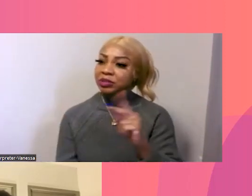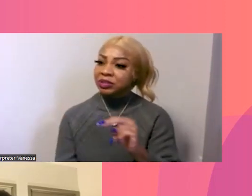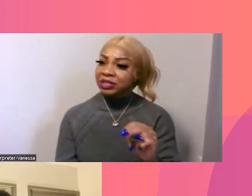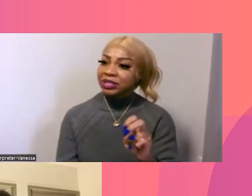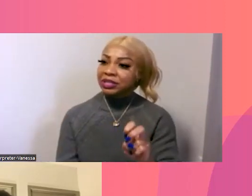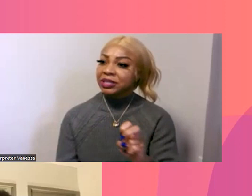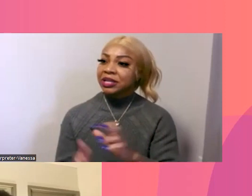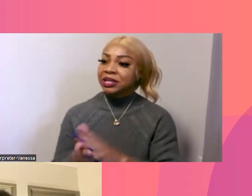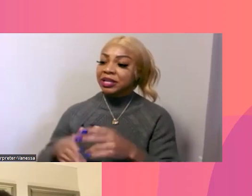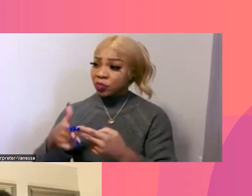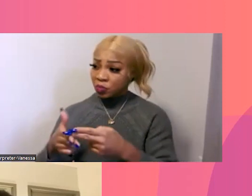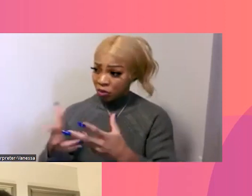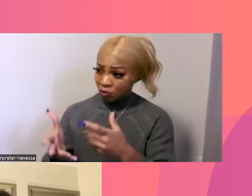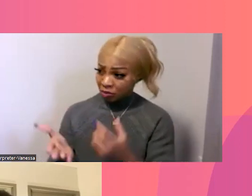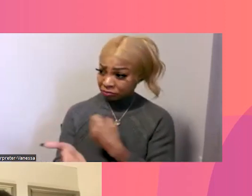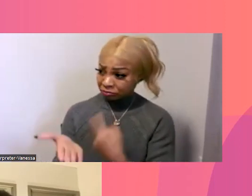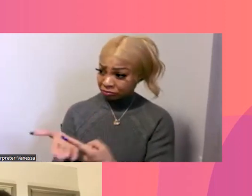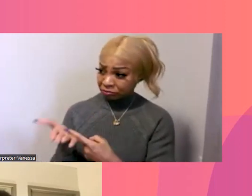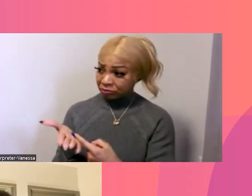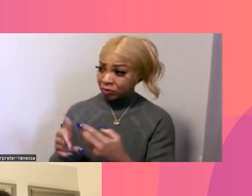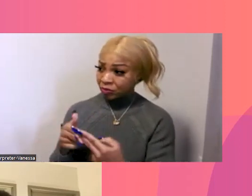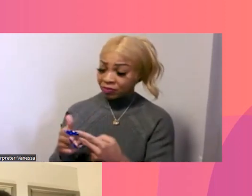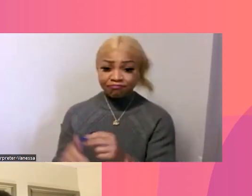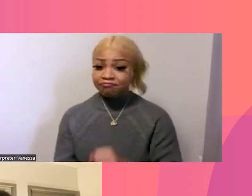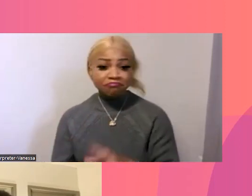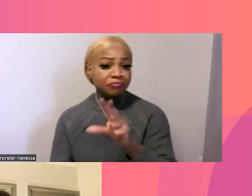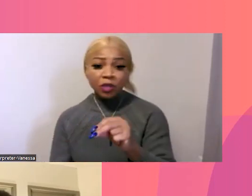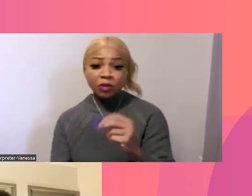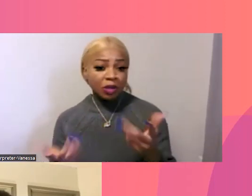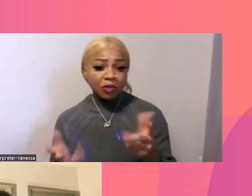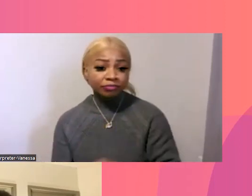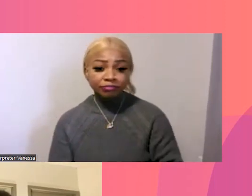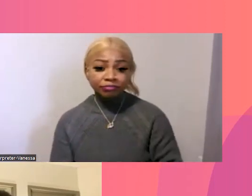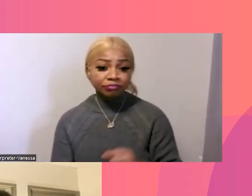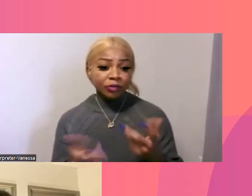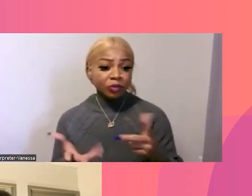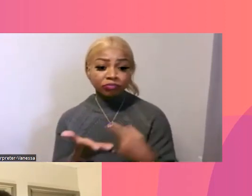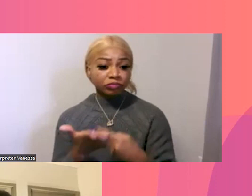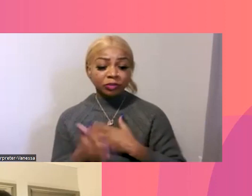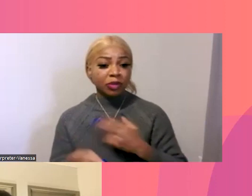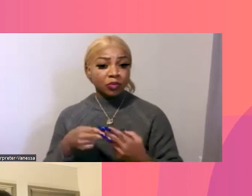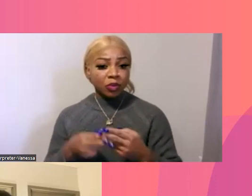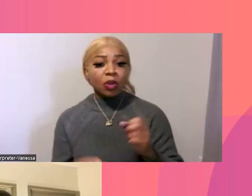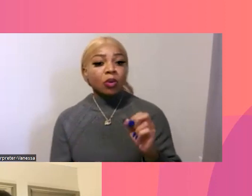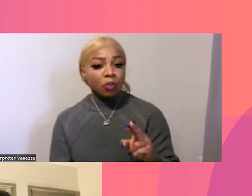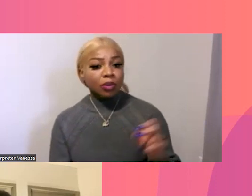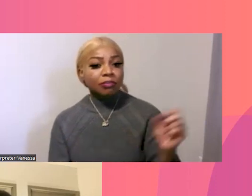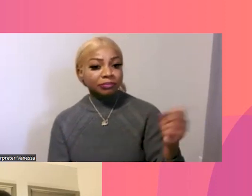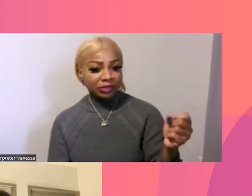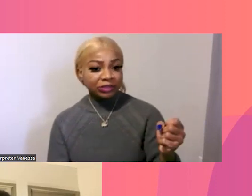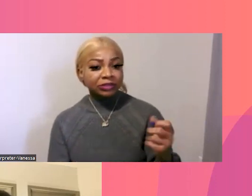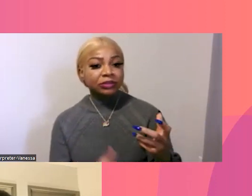talk about your weight? Which gives me the opportunity to say, no, I don't really want to talk about it. Or, yeah, I would actually like to talk